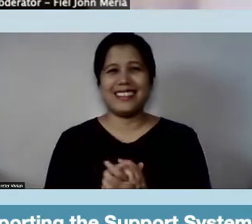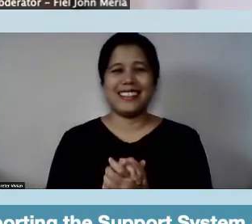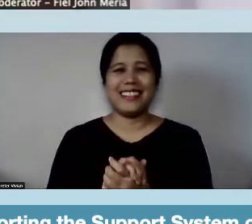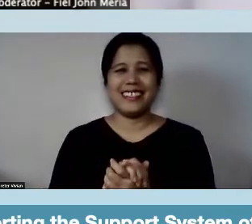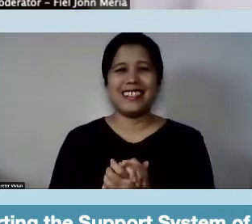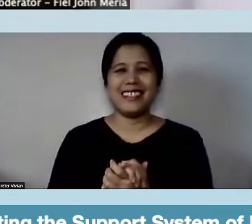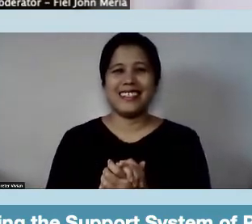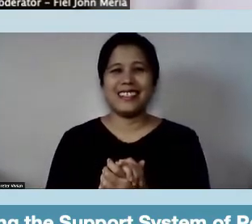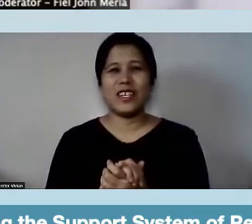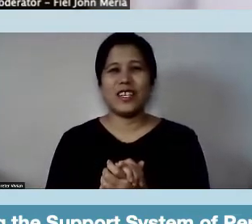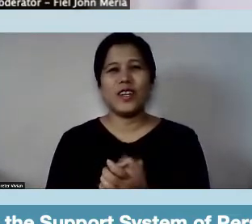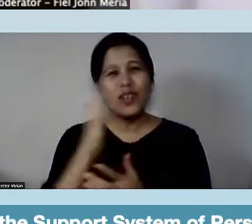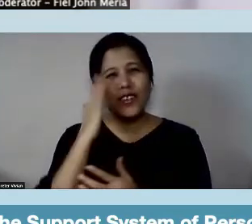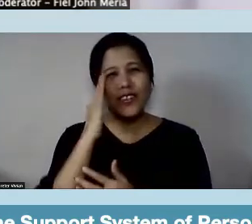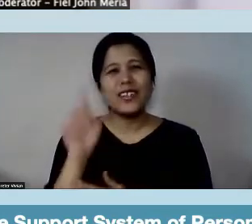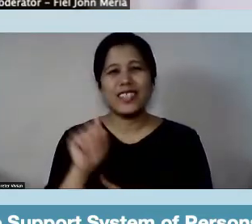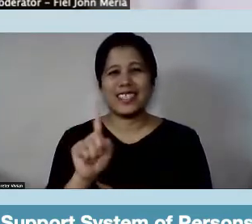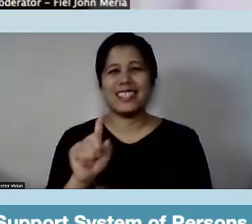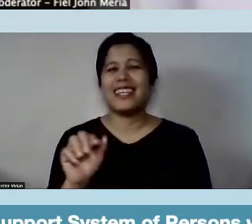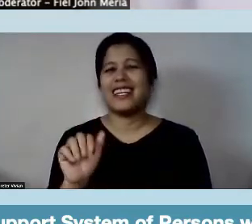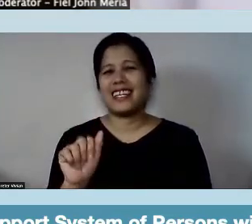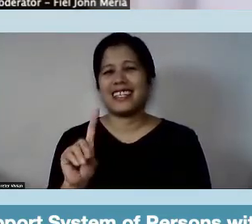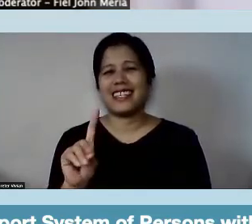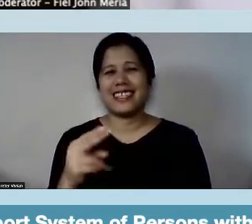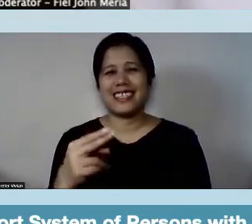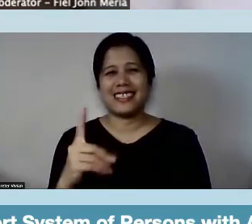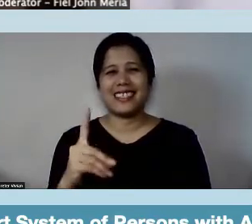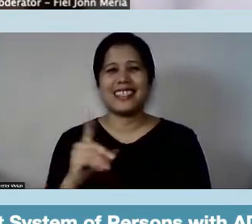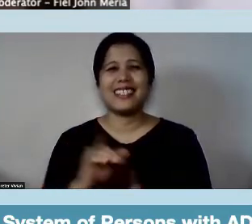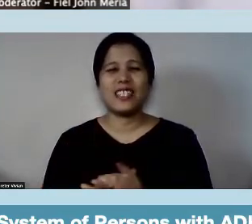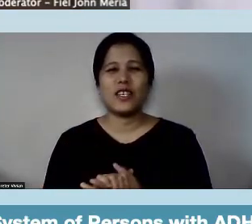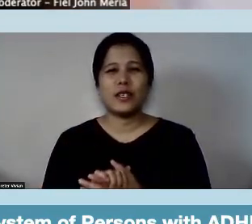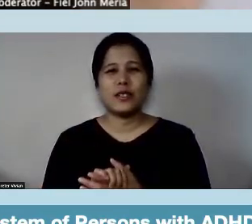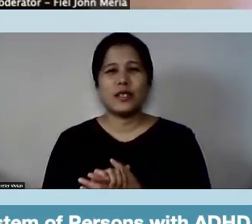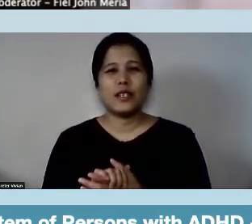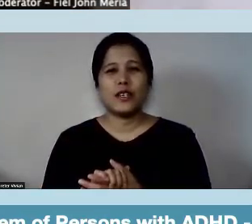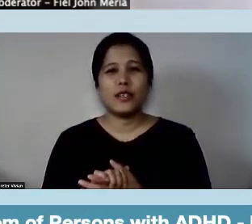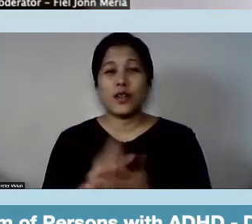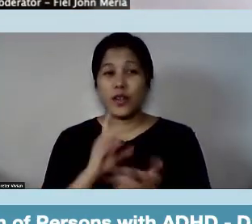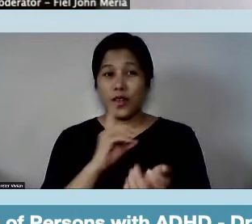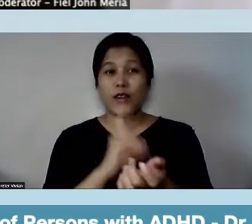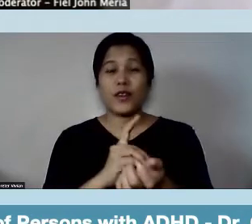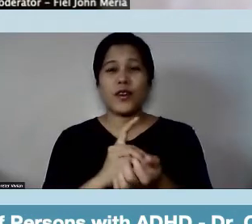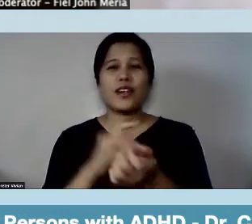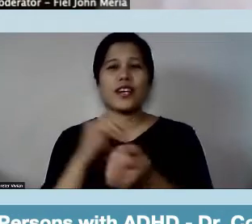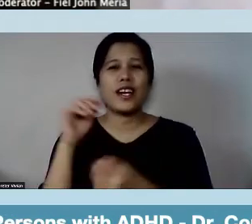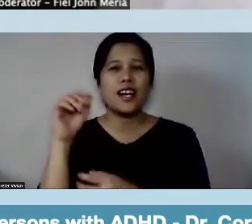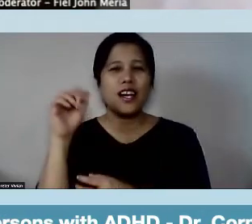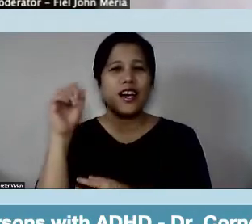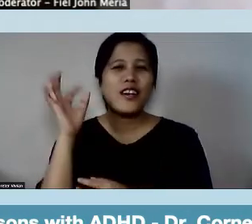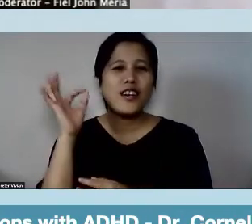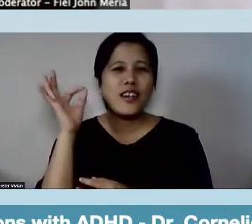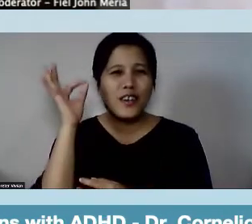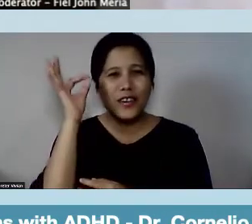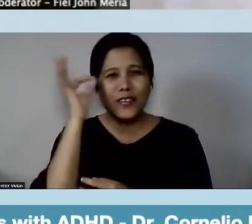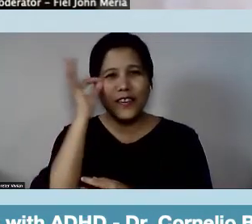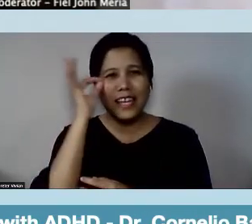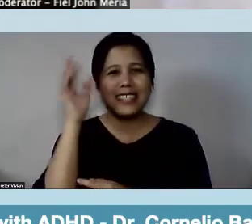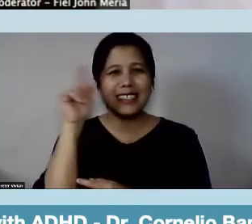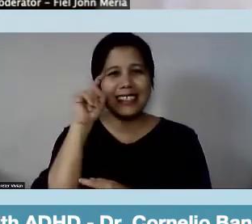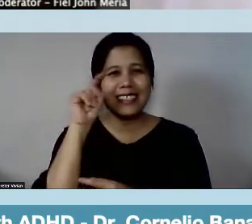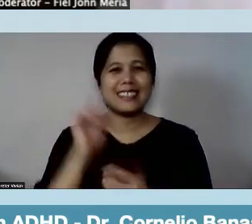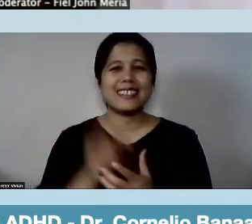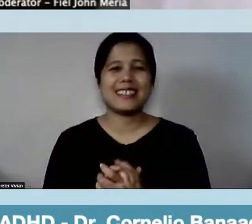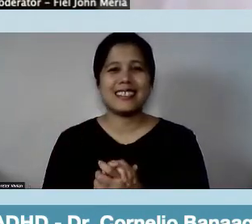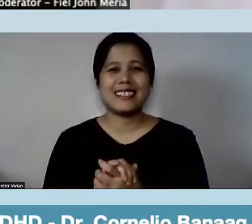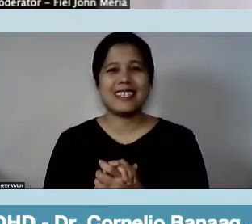And you'll know what ADHD is, right? Yes. Okay, yes. So Dr. Francis, I'll turn it over to you. Thank you very much. Thank you again, Fiel. And thank